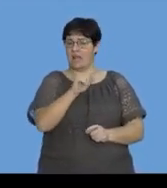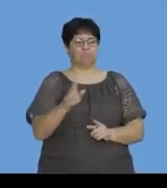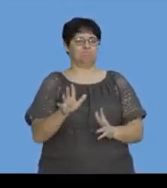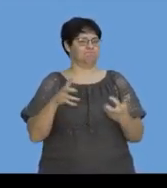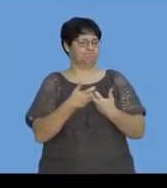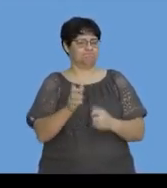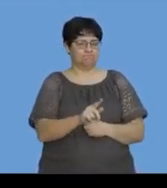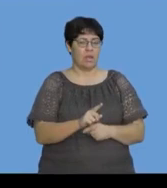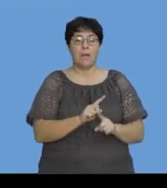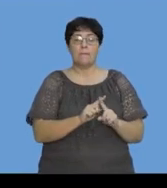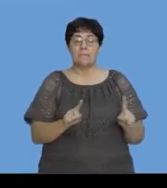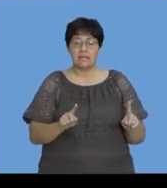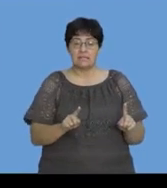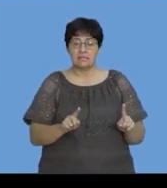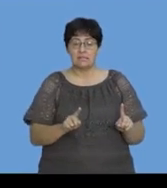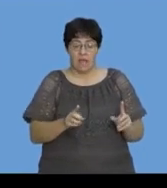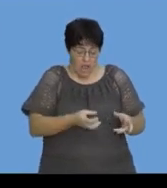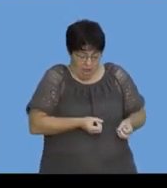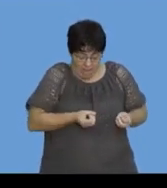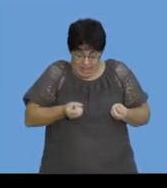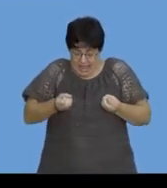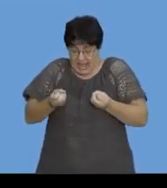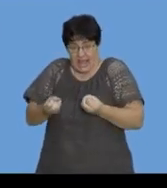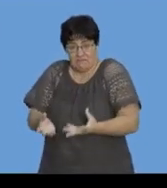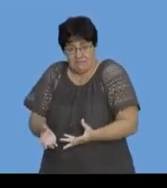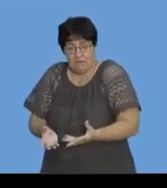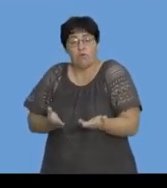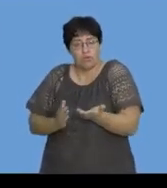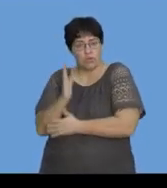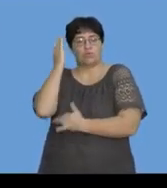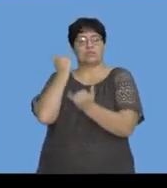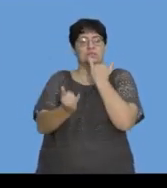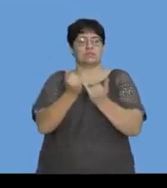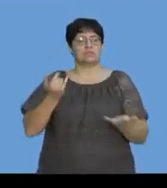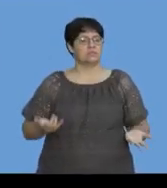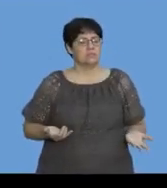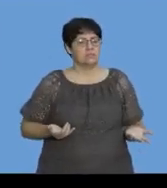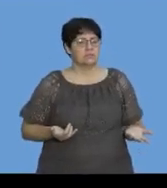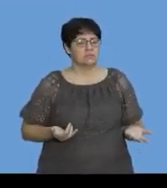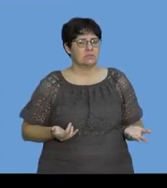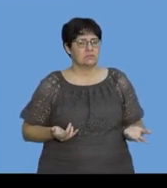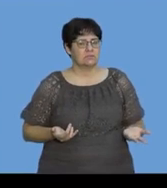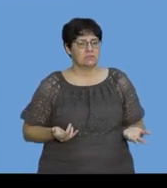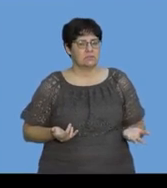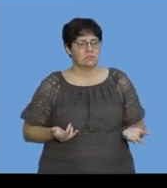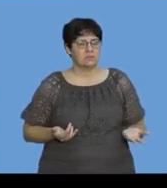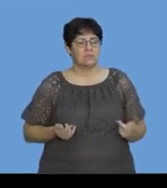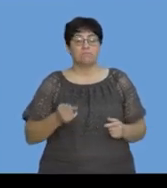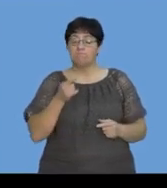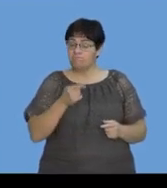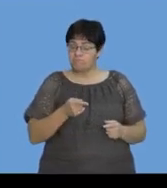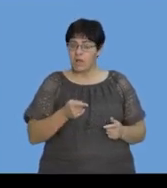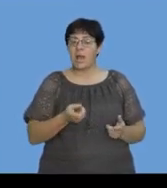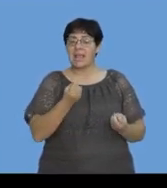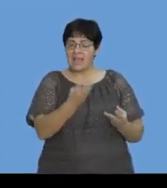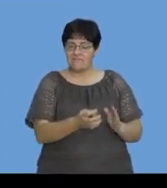count as an STI. It can be transmitted by sexual intercourse, all right?